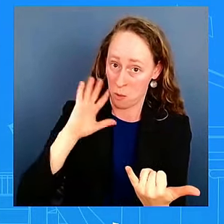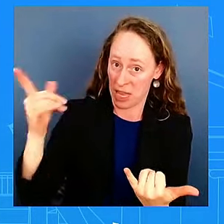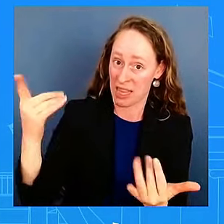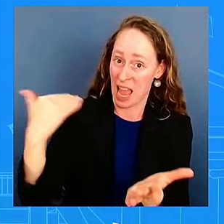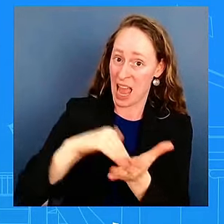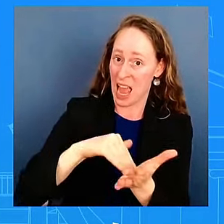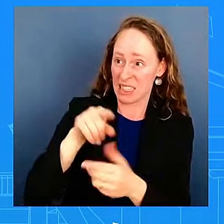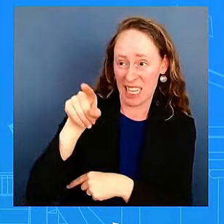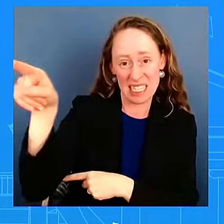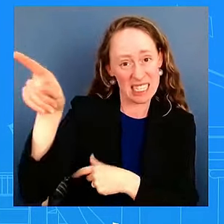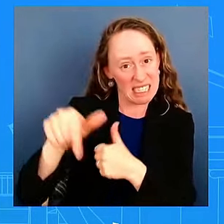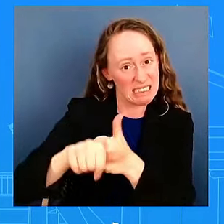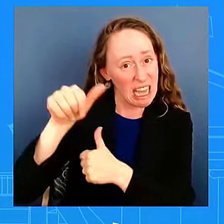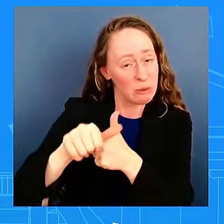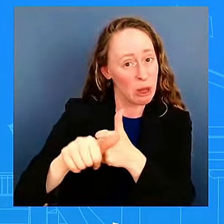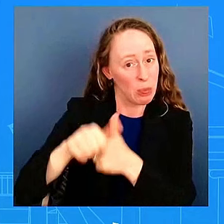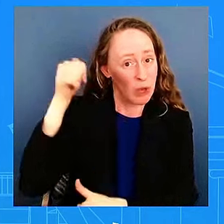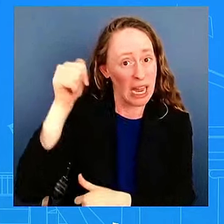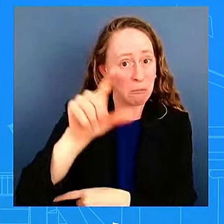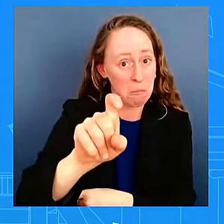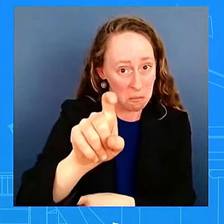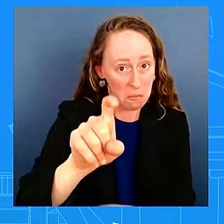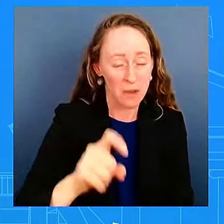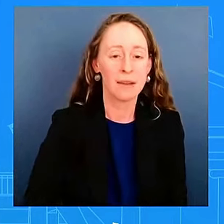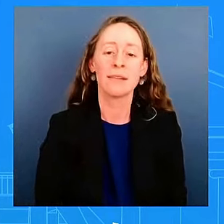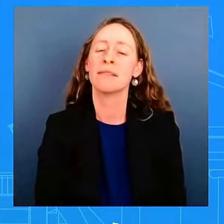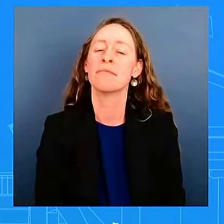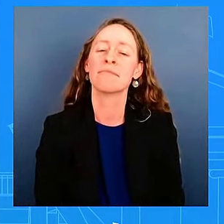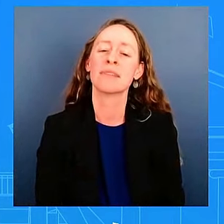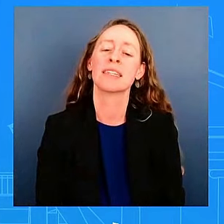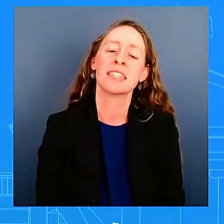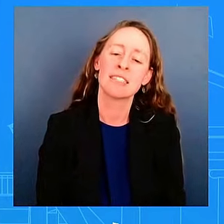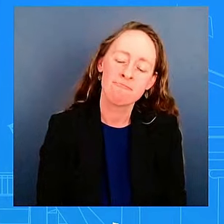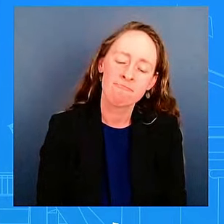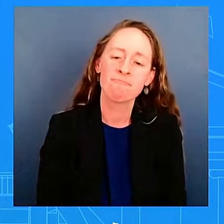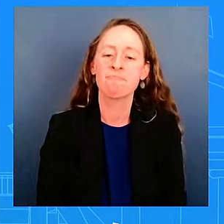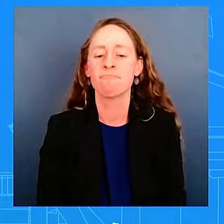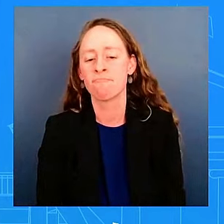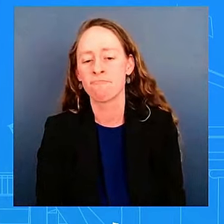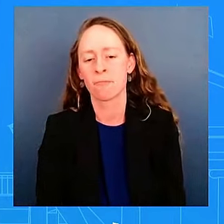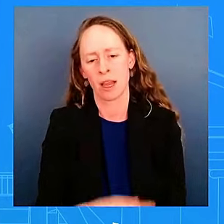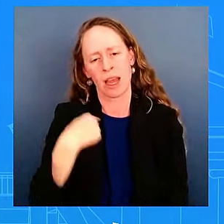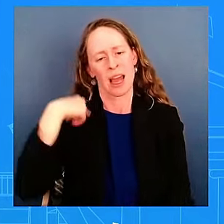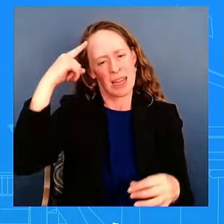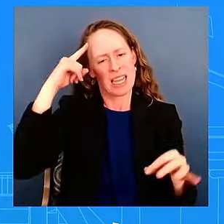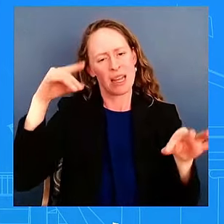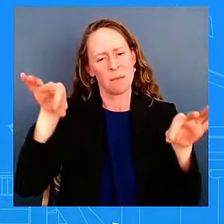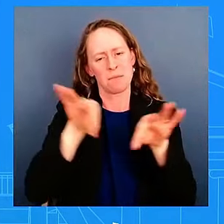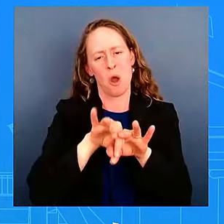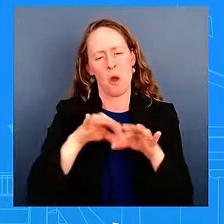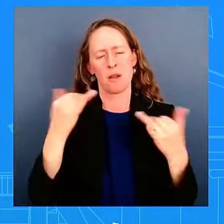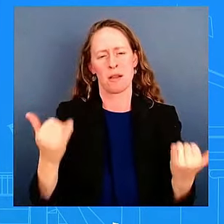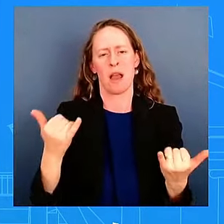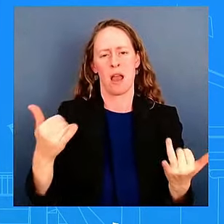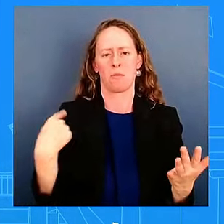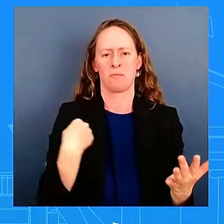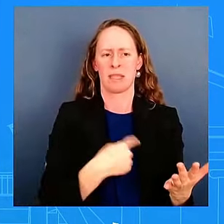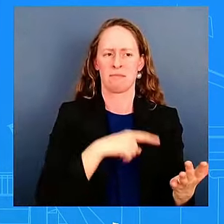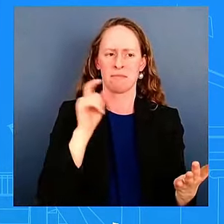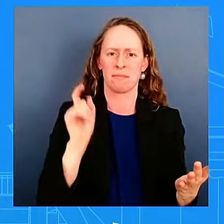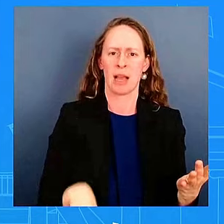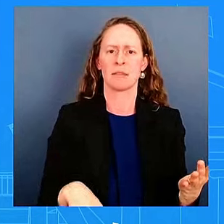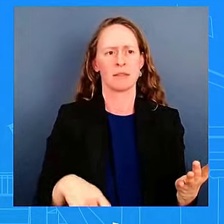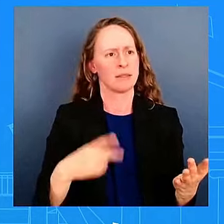it is important, right? We believe it is important to continue to forcefully speak against any type of political violence. That is what the president